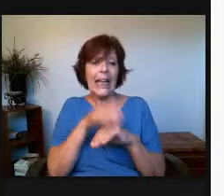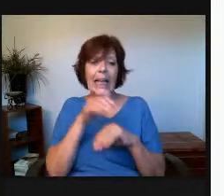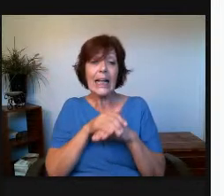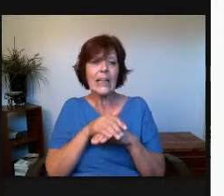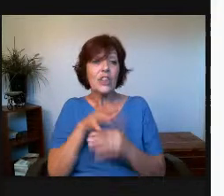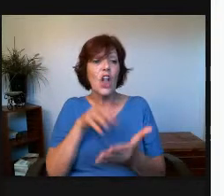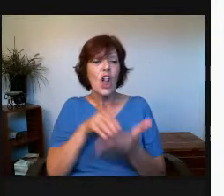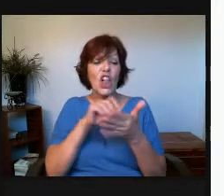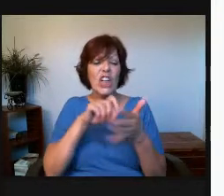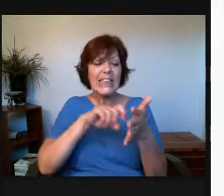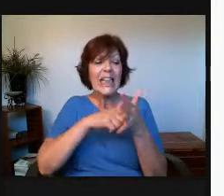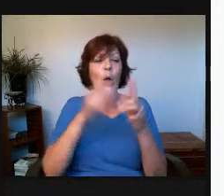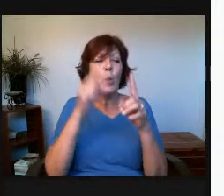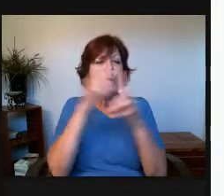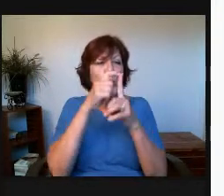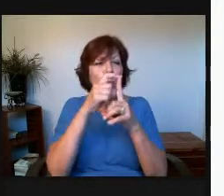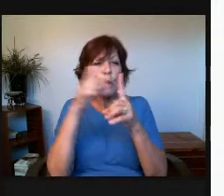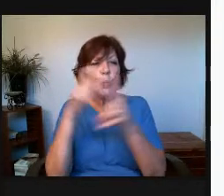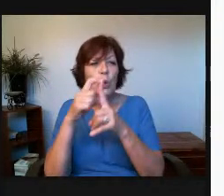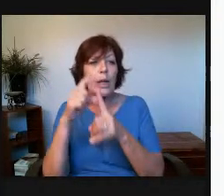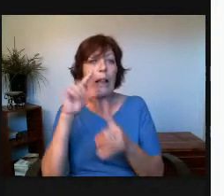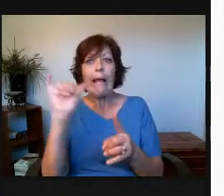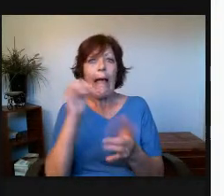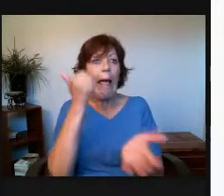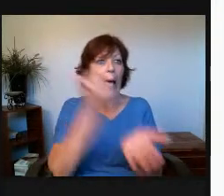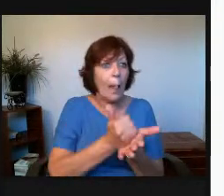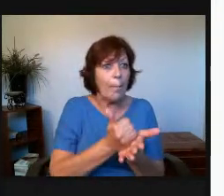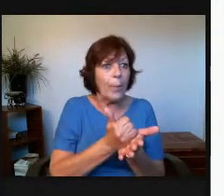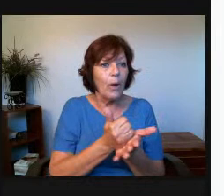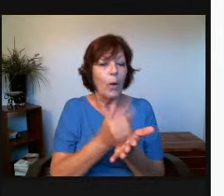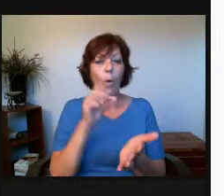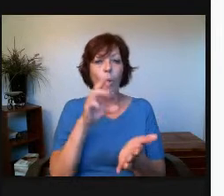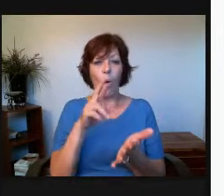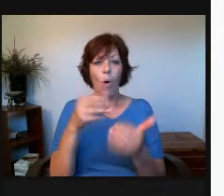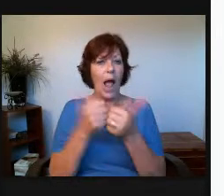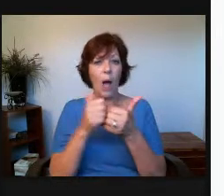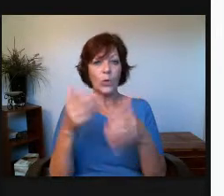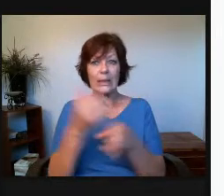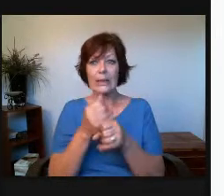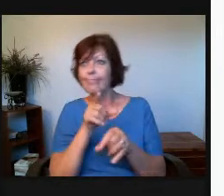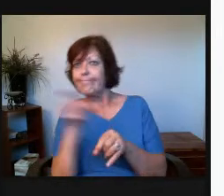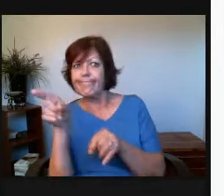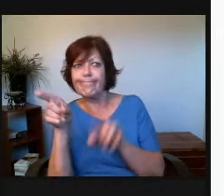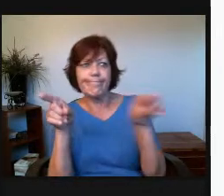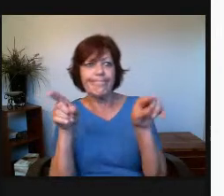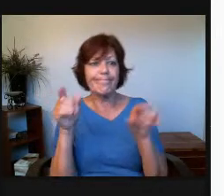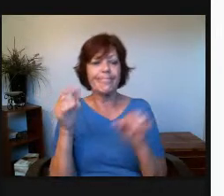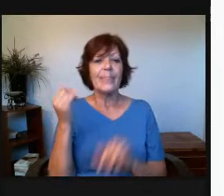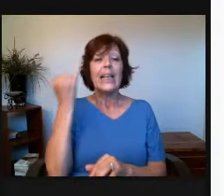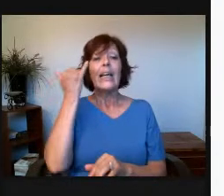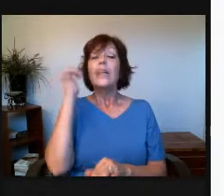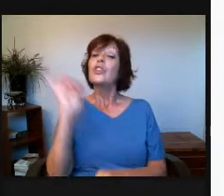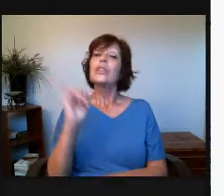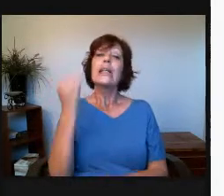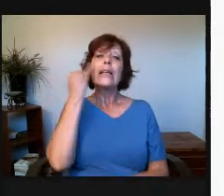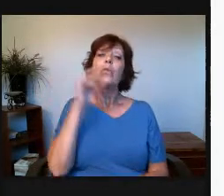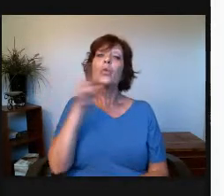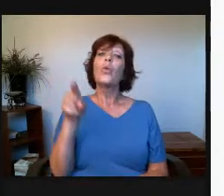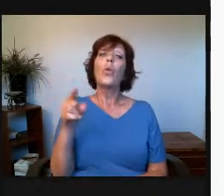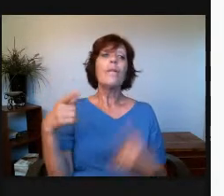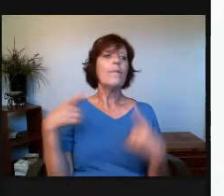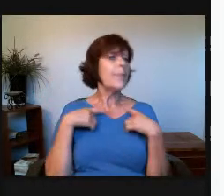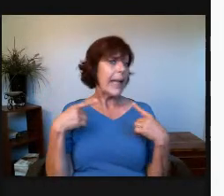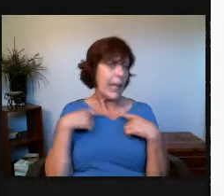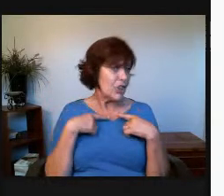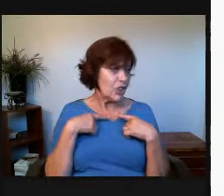some key phrases to ask for help or how to get directions. Just like if you were going on vacation